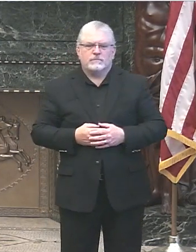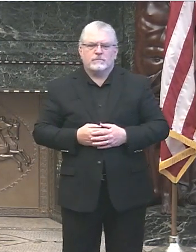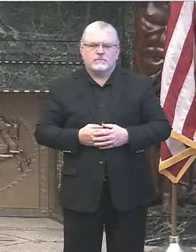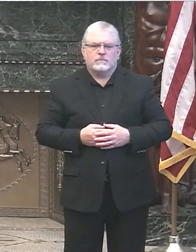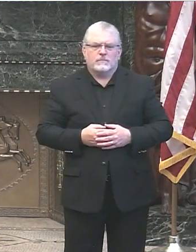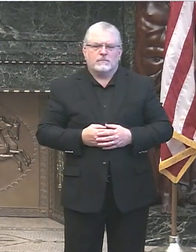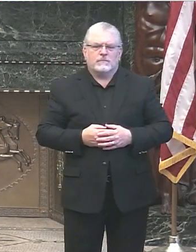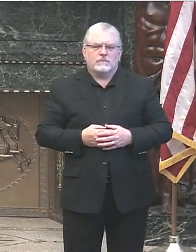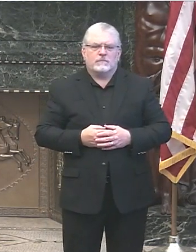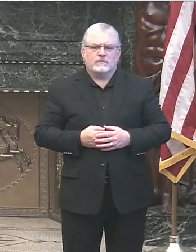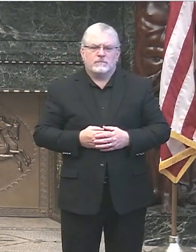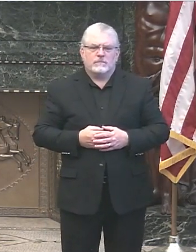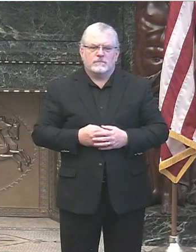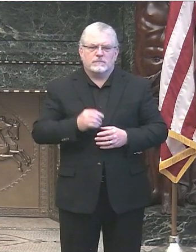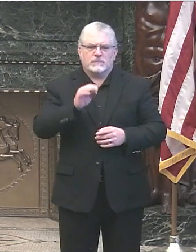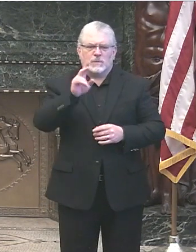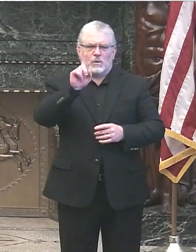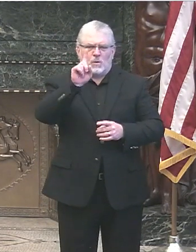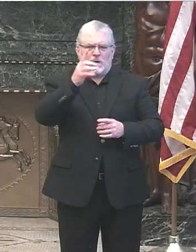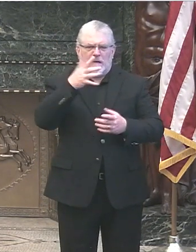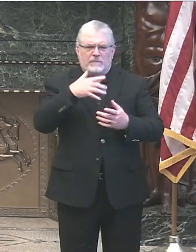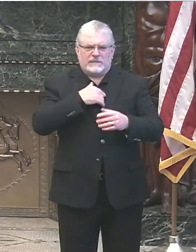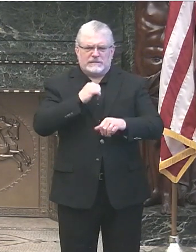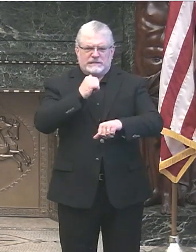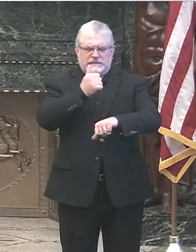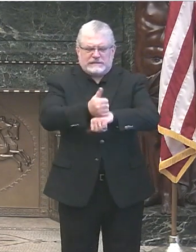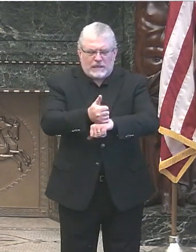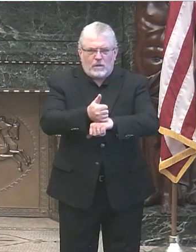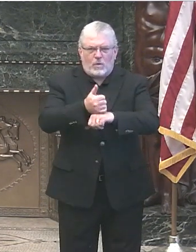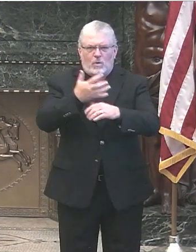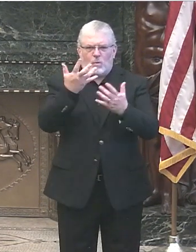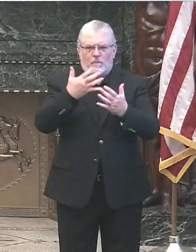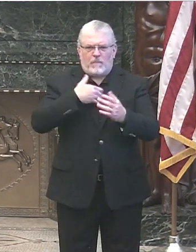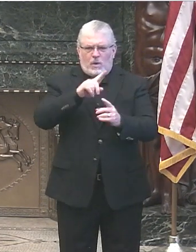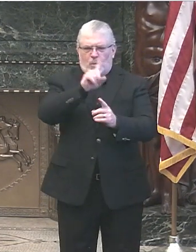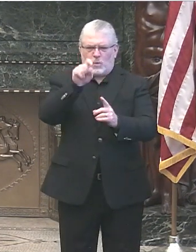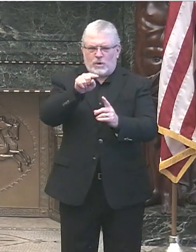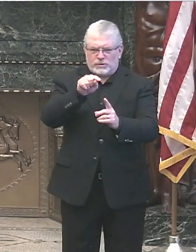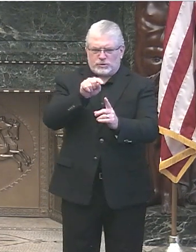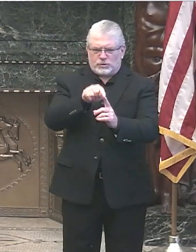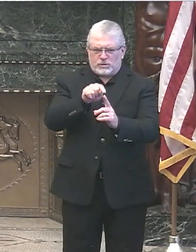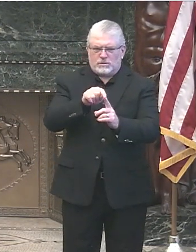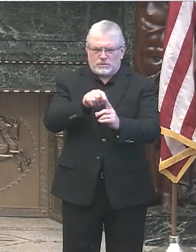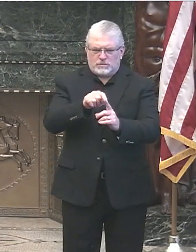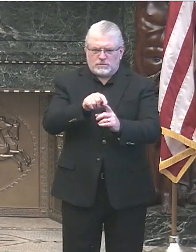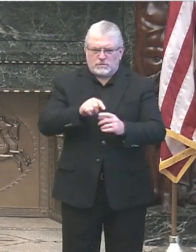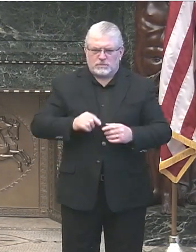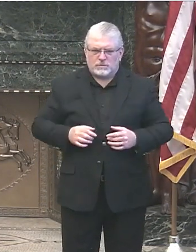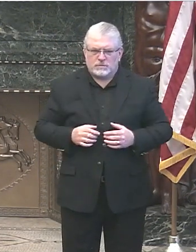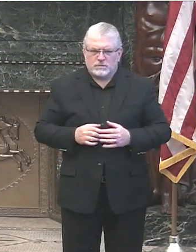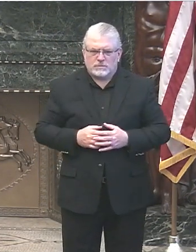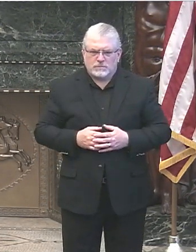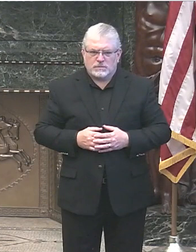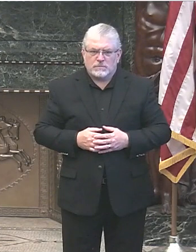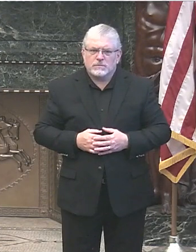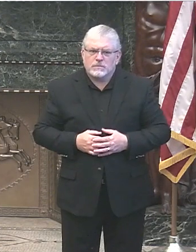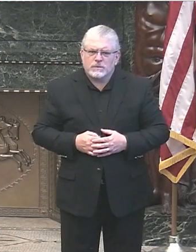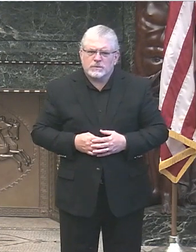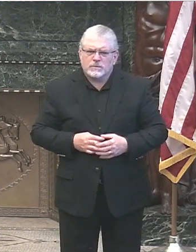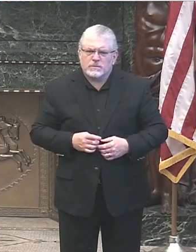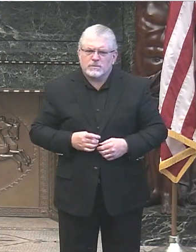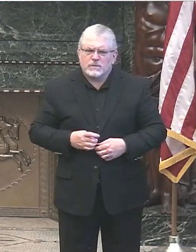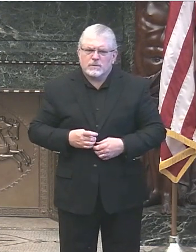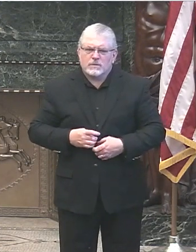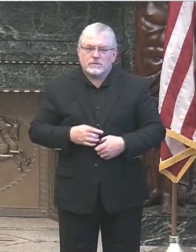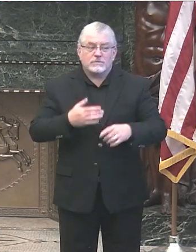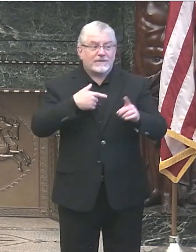this. Our listeners, who are the people that pay the salaries of the officials here, and sick leave for police officers who are